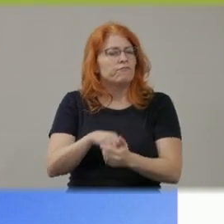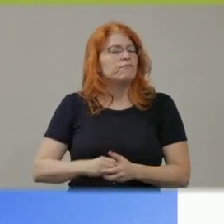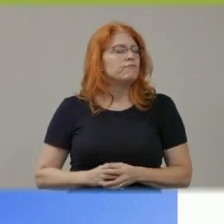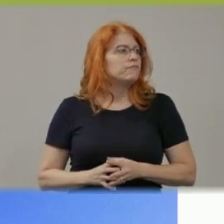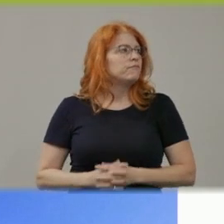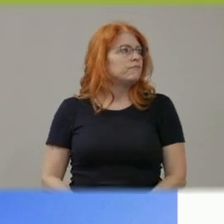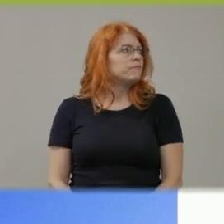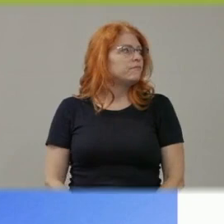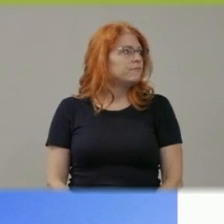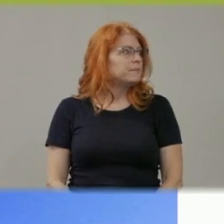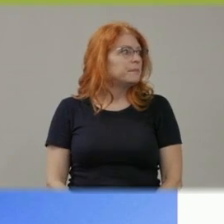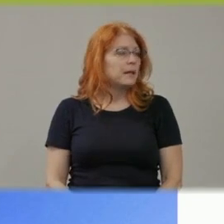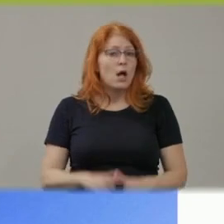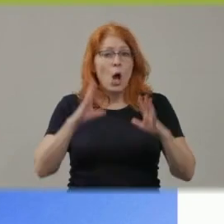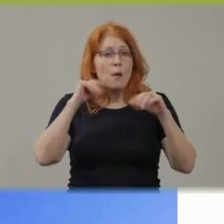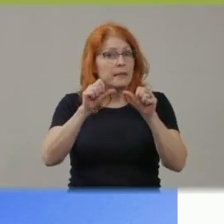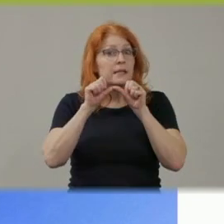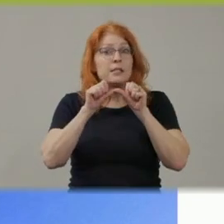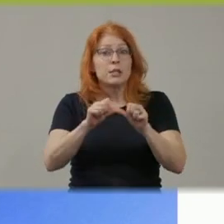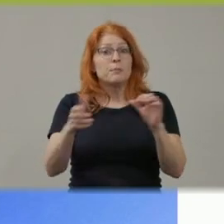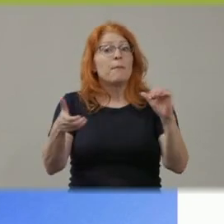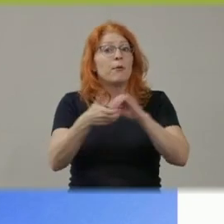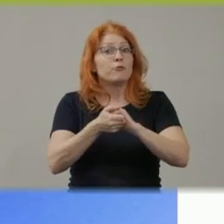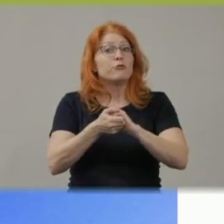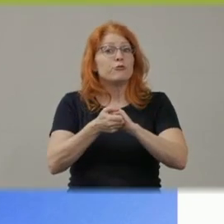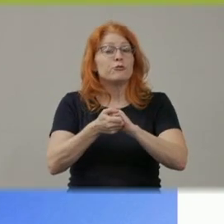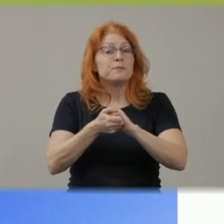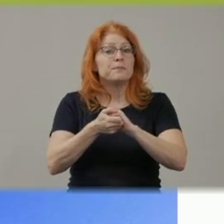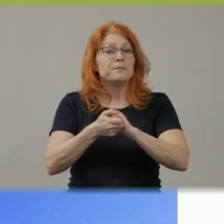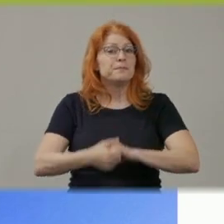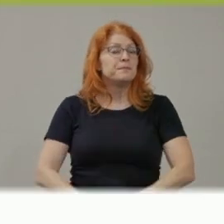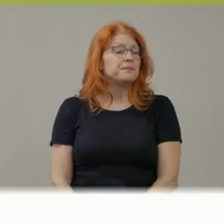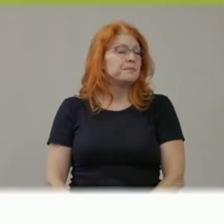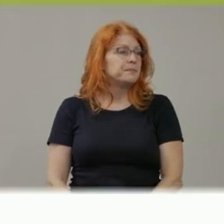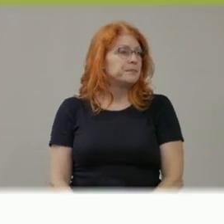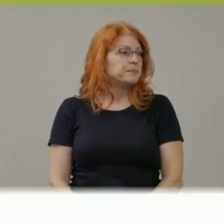And I hope that we can continue to be partners in doing that with the Super Bowl.